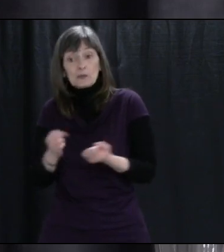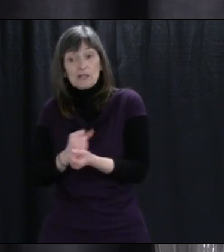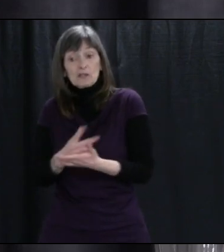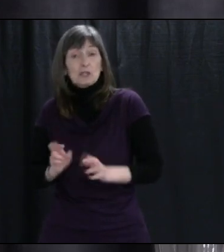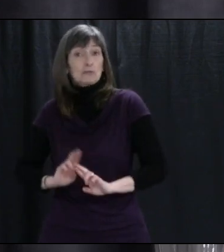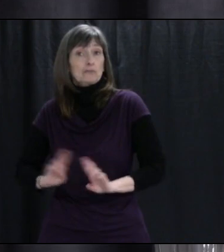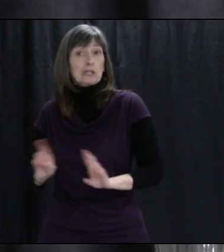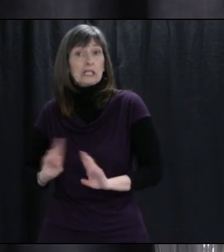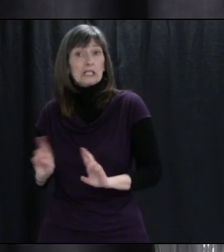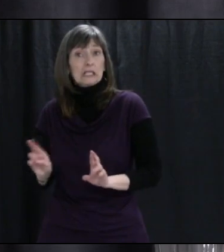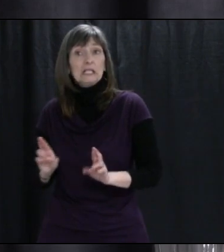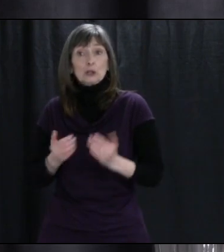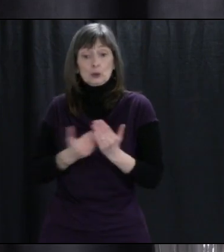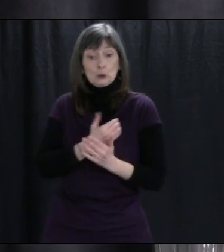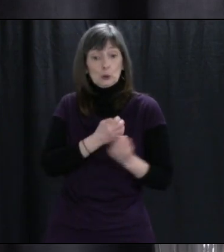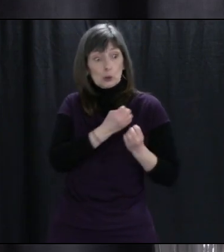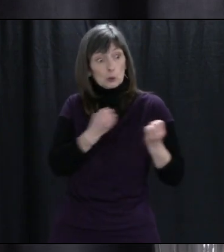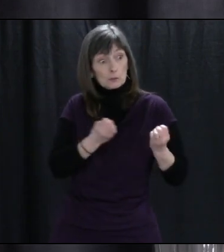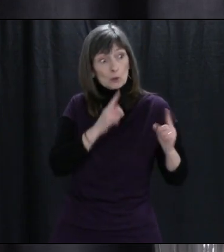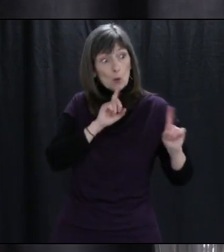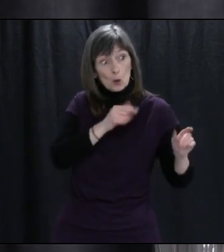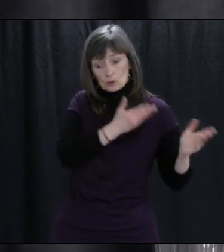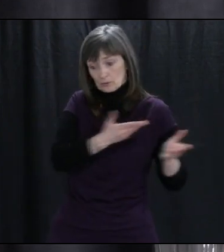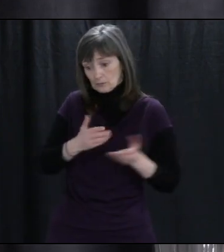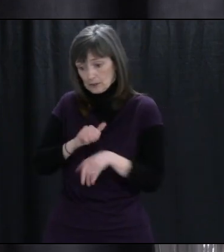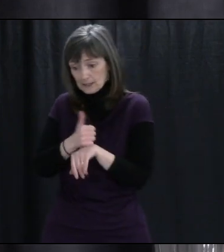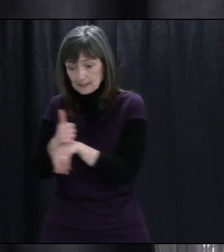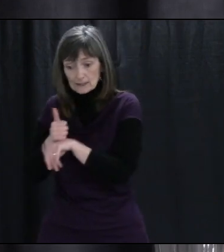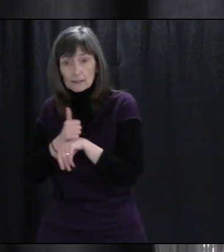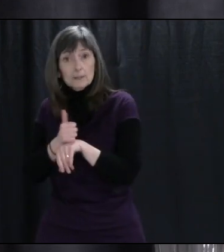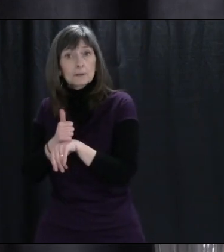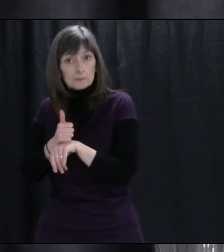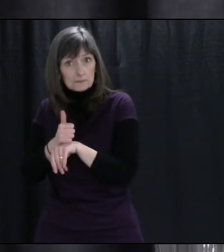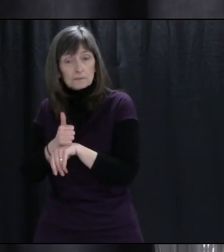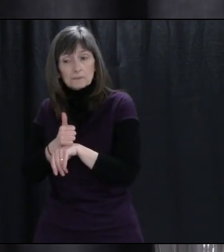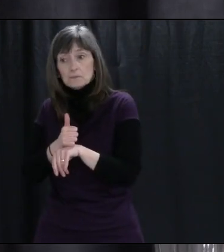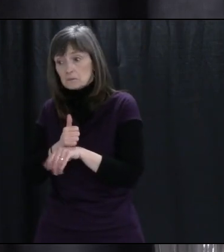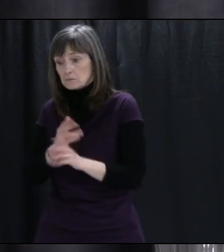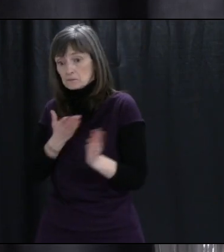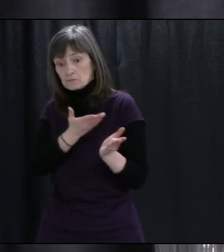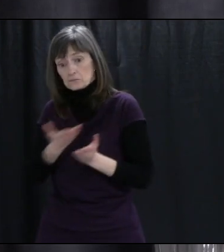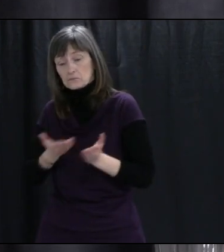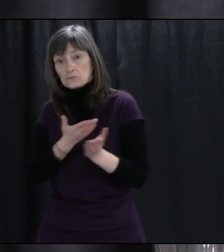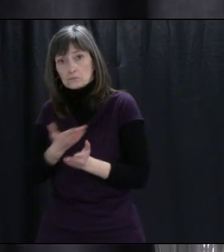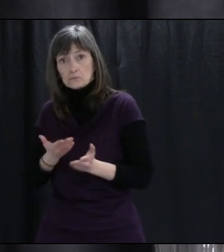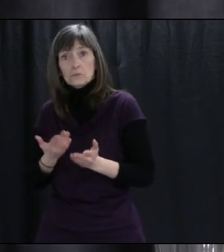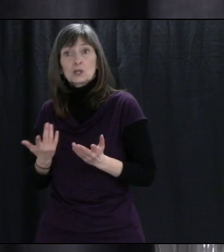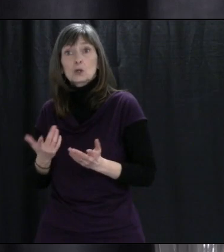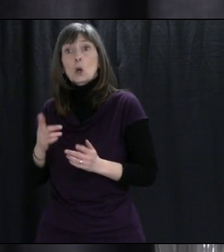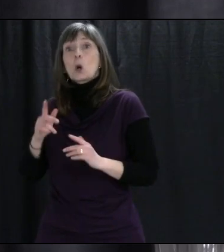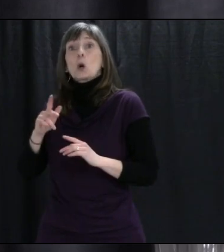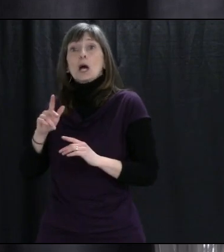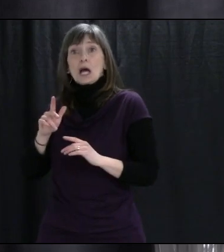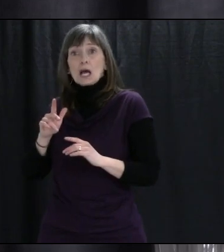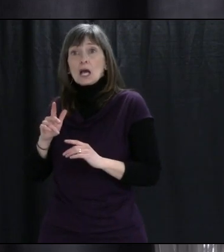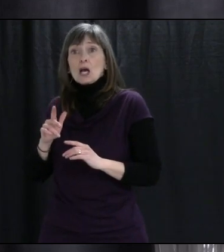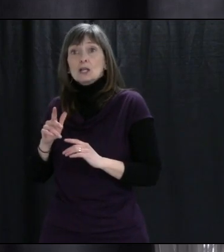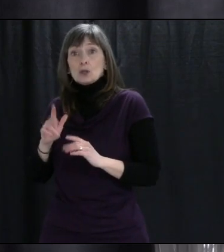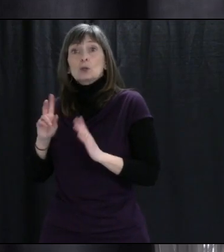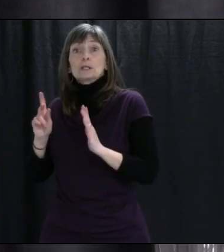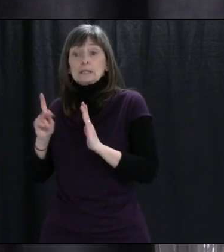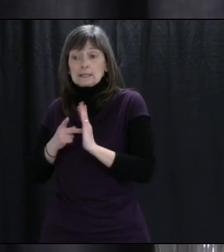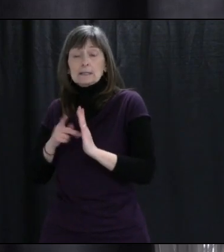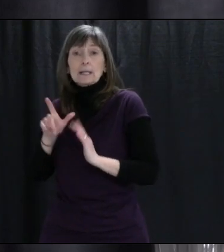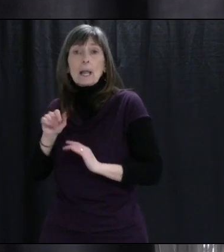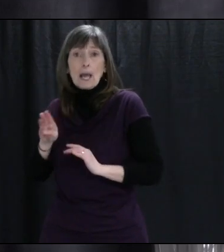are just waiting for some finalizing of a couple of last items that need to be delivered. So lab capacity is not an issue.